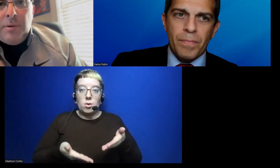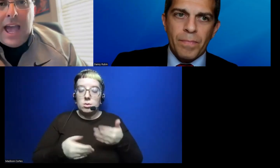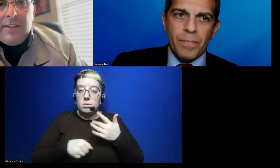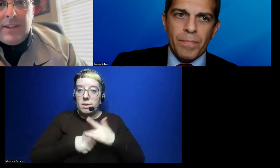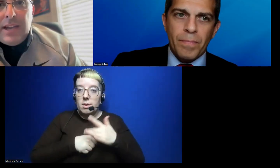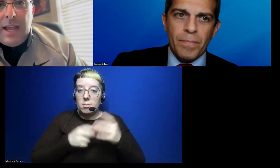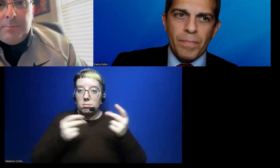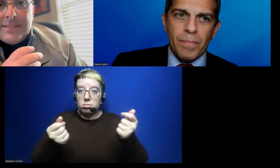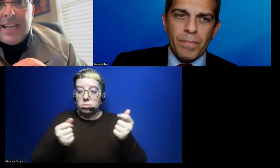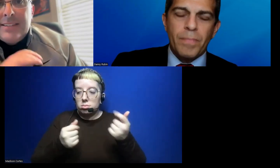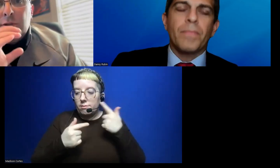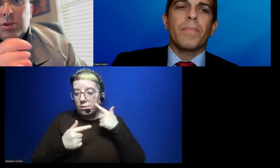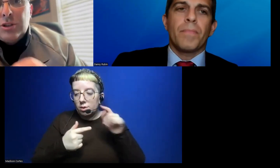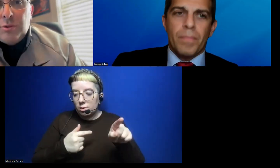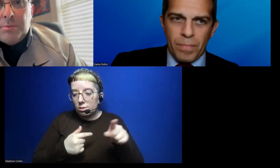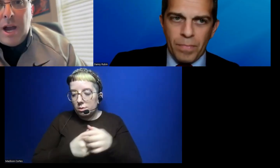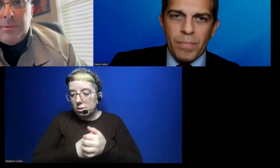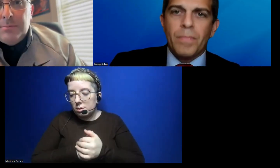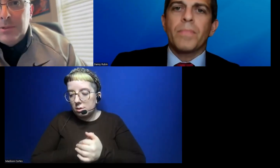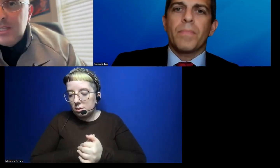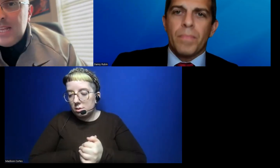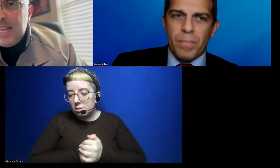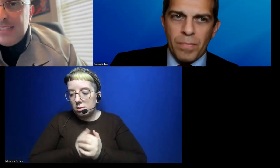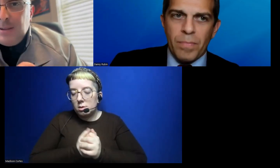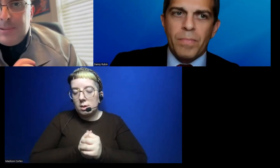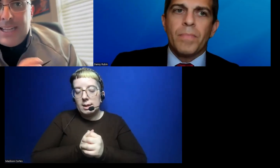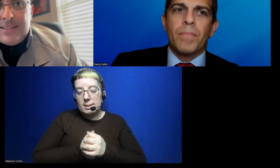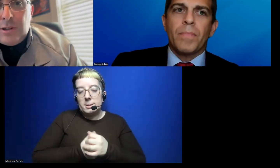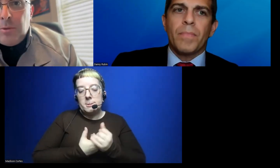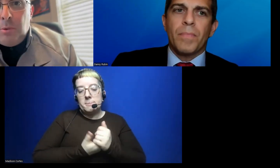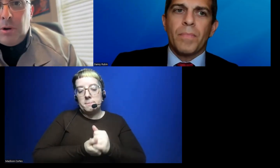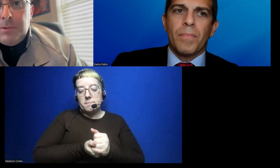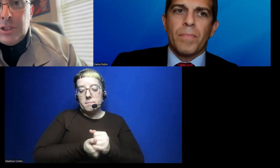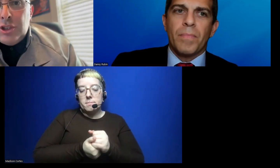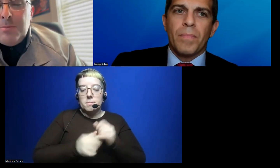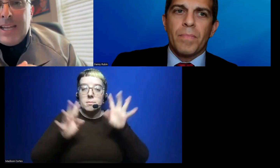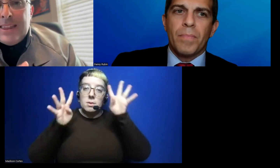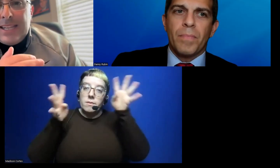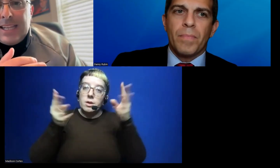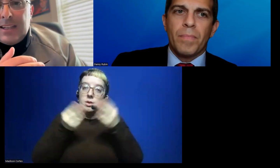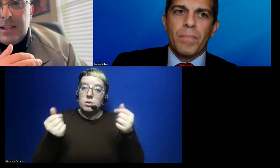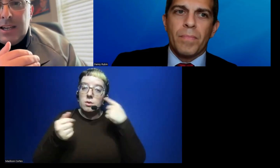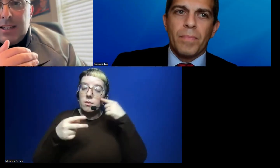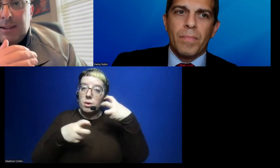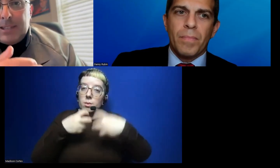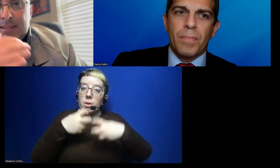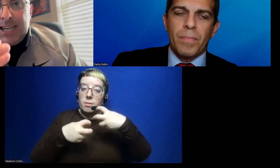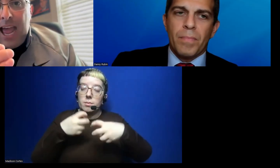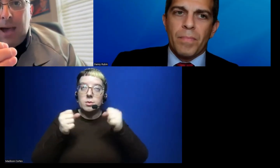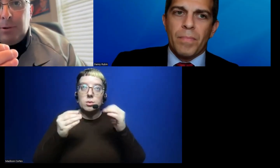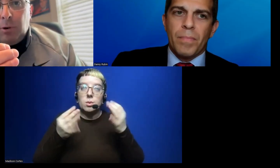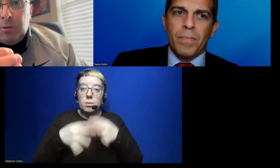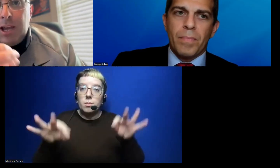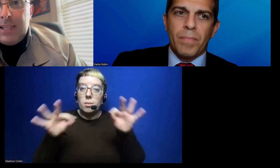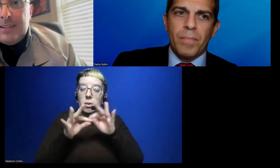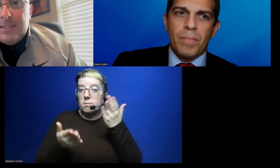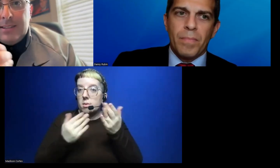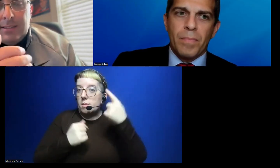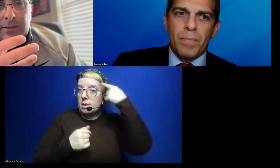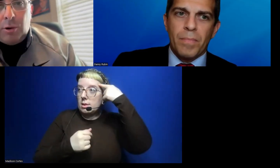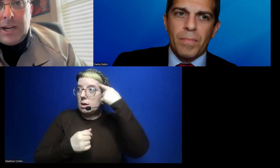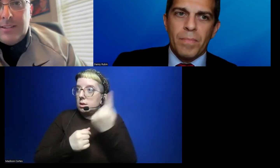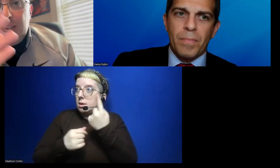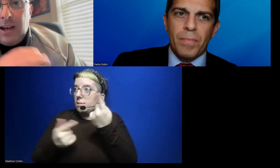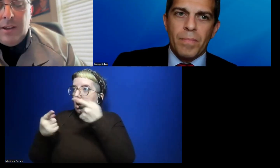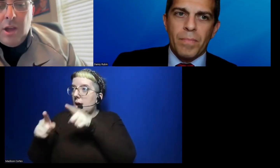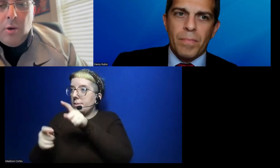knowledge that you have and present a solution to a problem is something that's so important because you may think something's going to happen one way and it